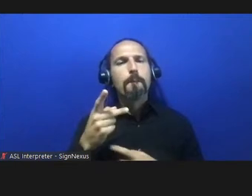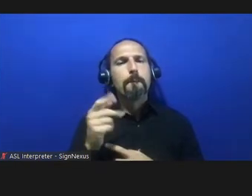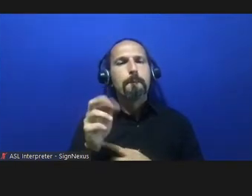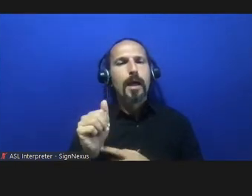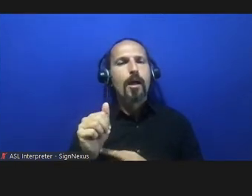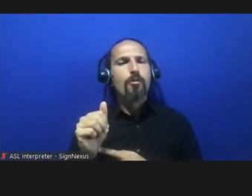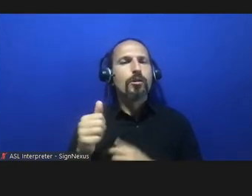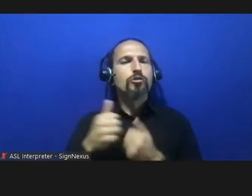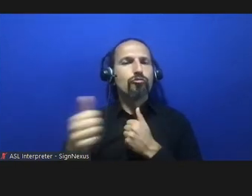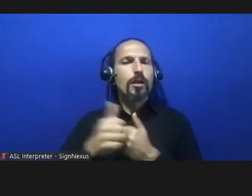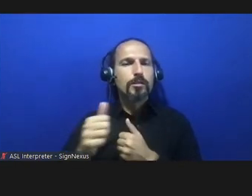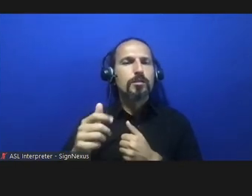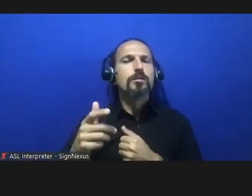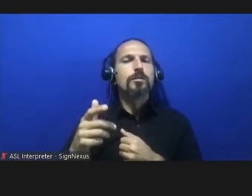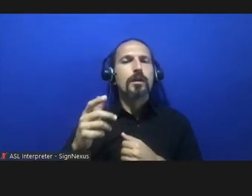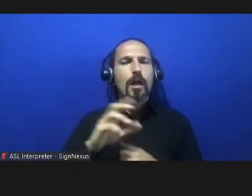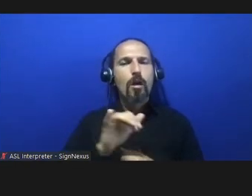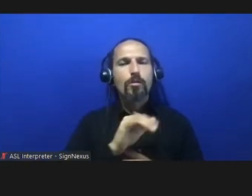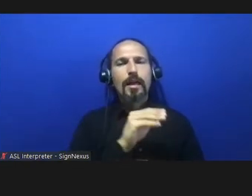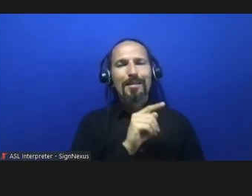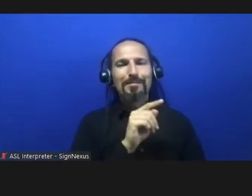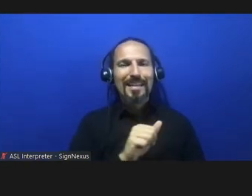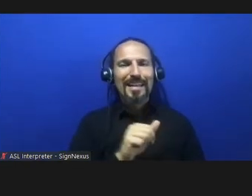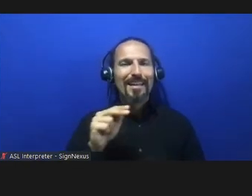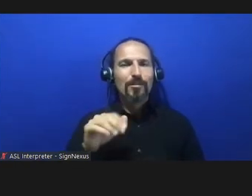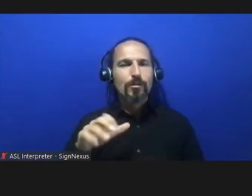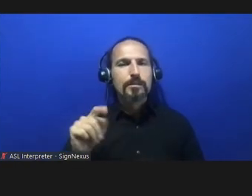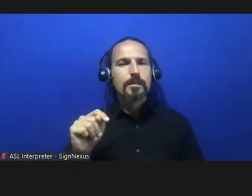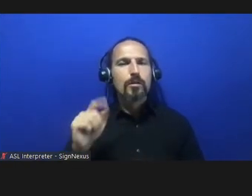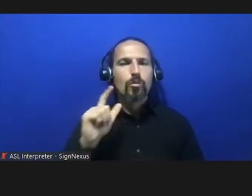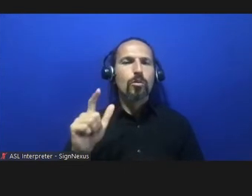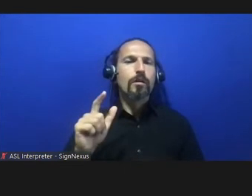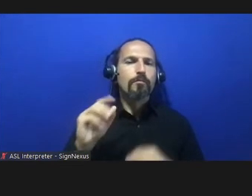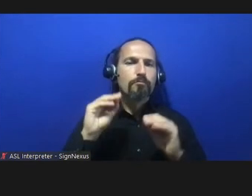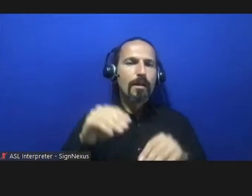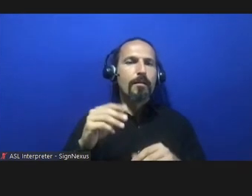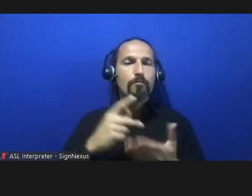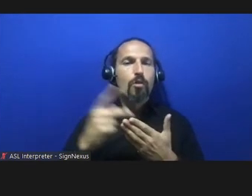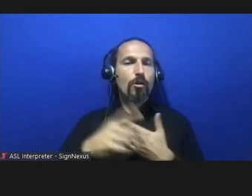and mta's new york city transit will implement this program if approved